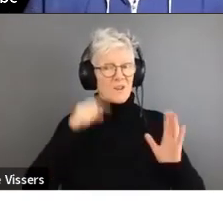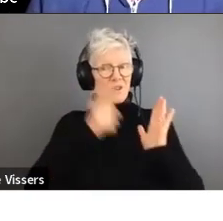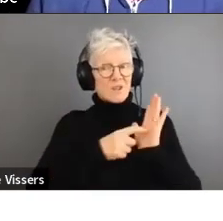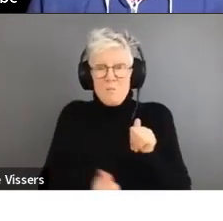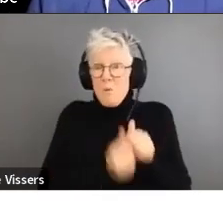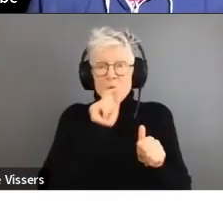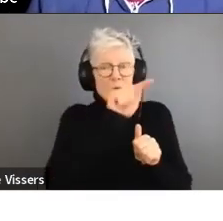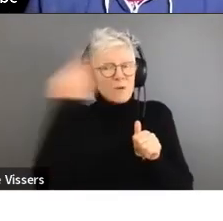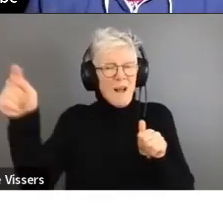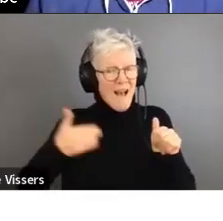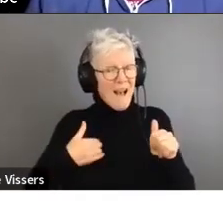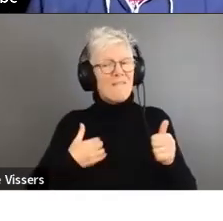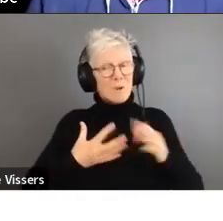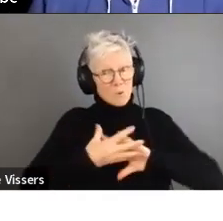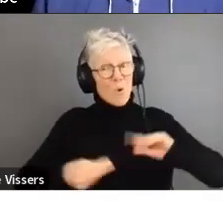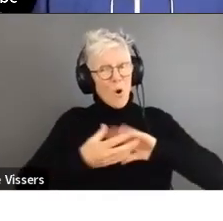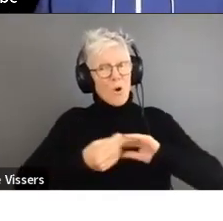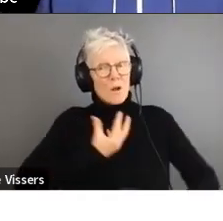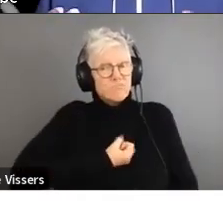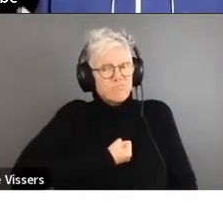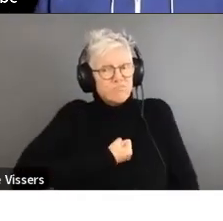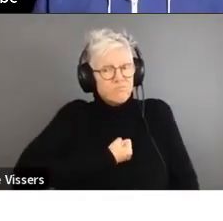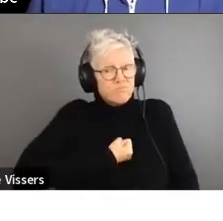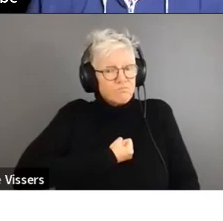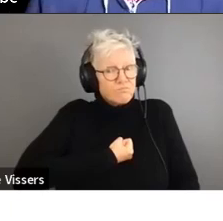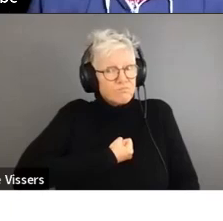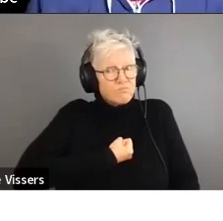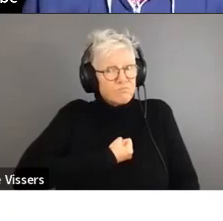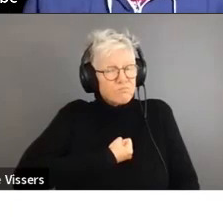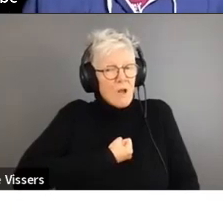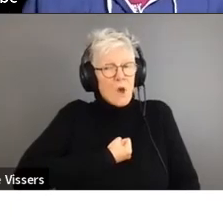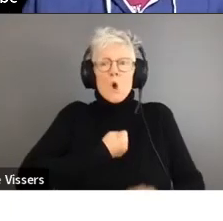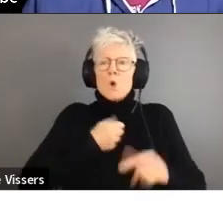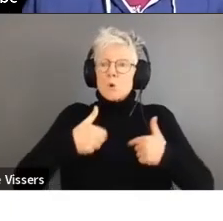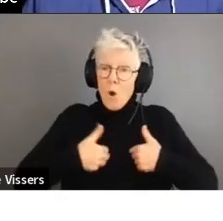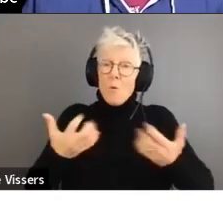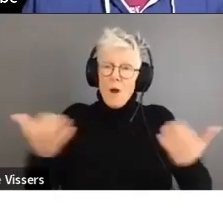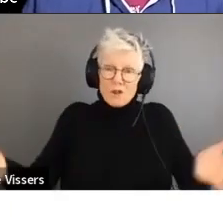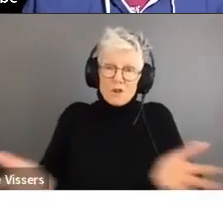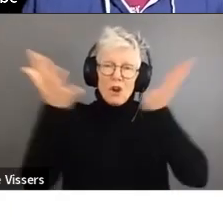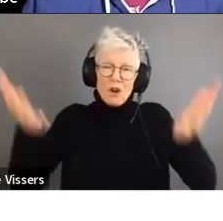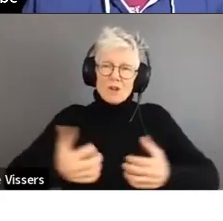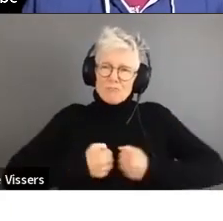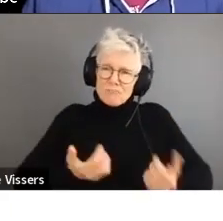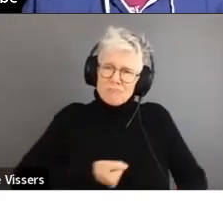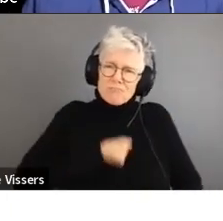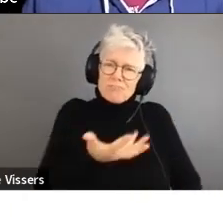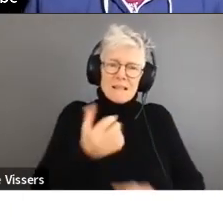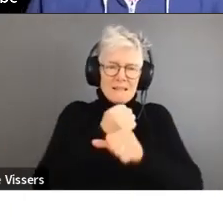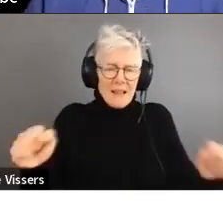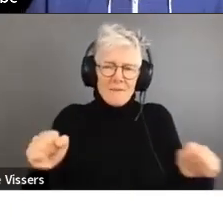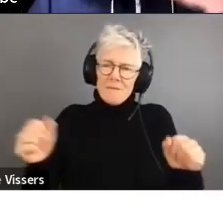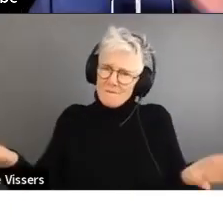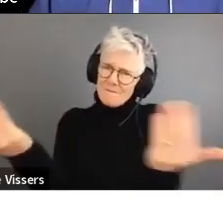valuable story that we're not willing to share. And I want to provide, again, a safe and brave space so people can feel comfortable to share their story, because it will